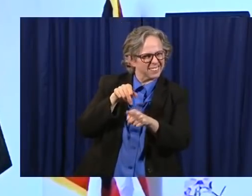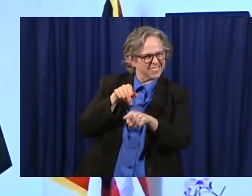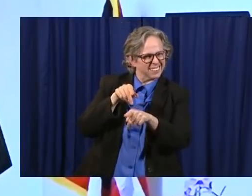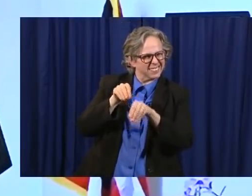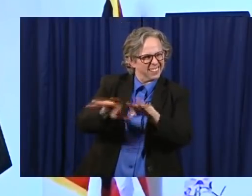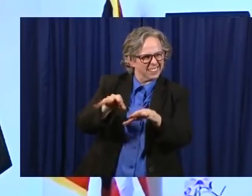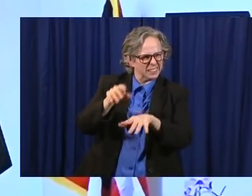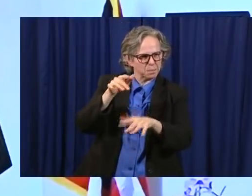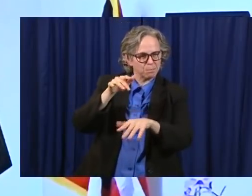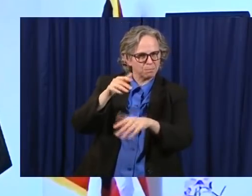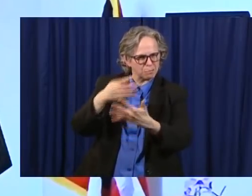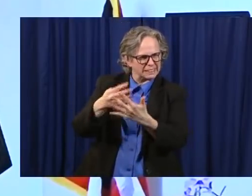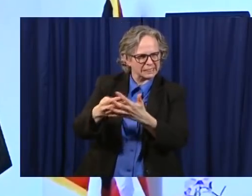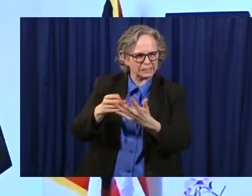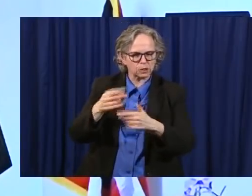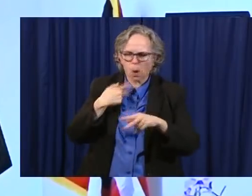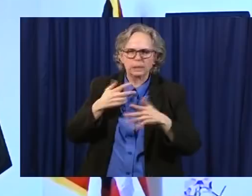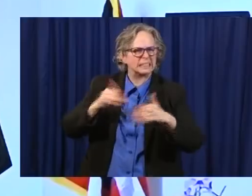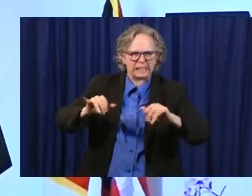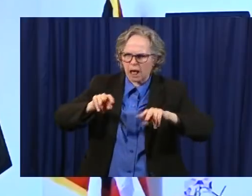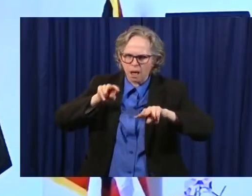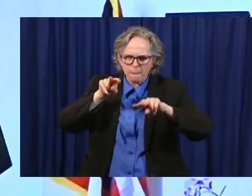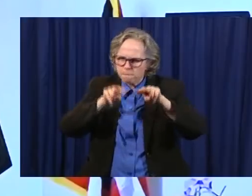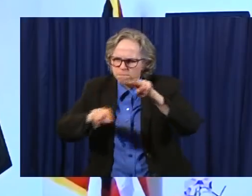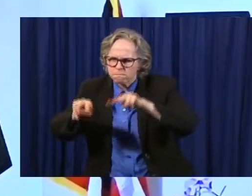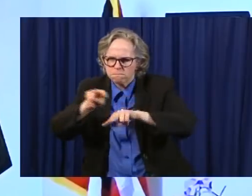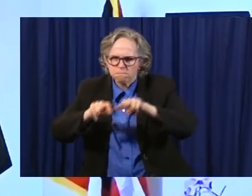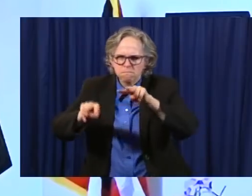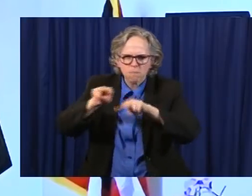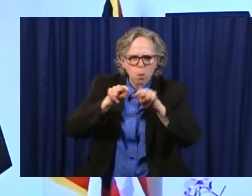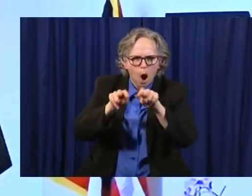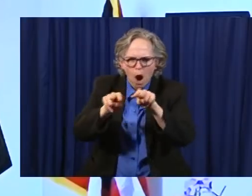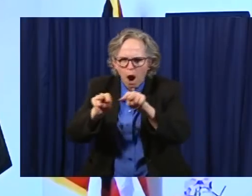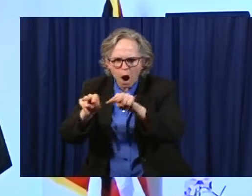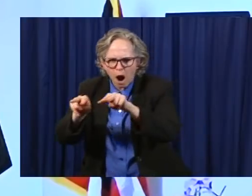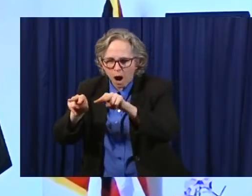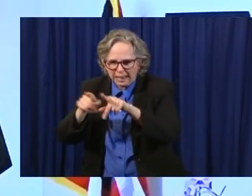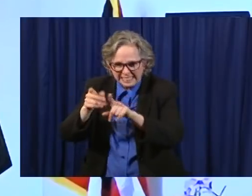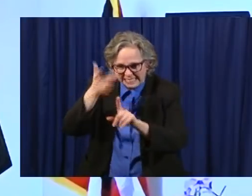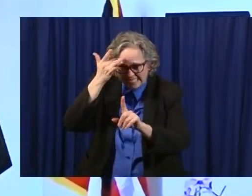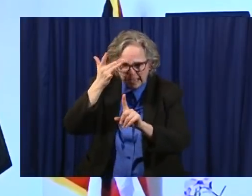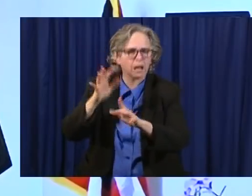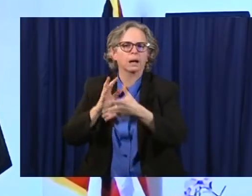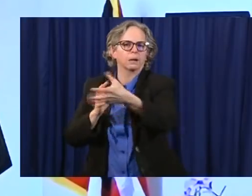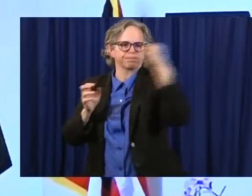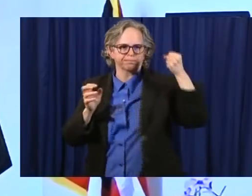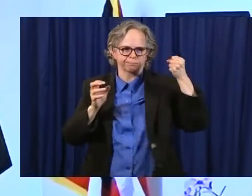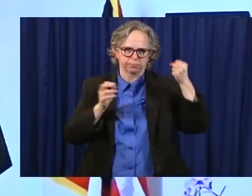look over the rest of the people to see if any of them get sick and get them into the treatment,